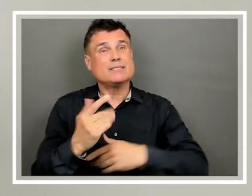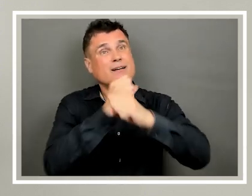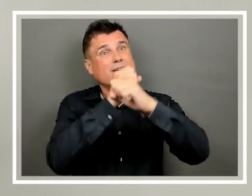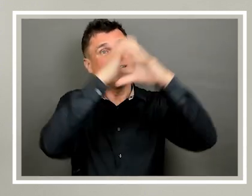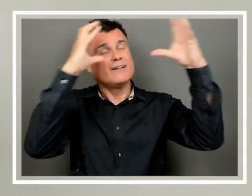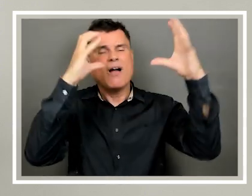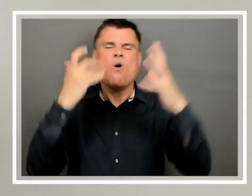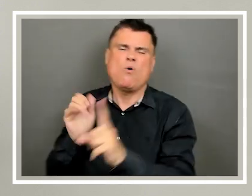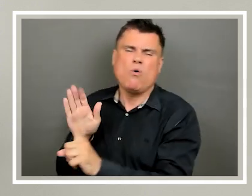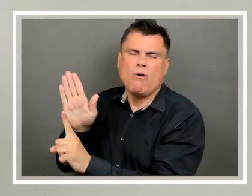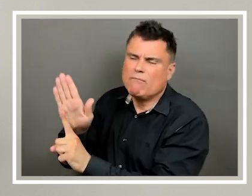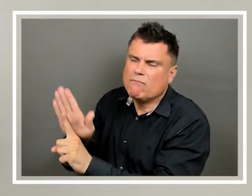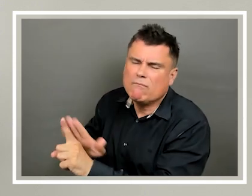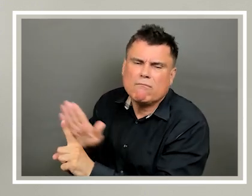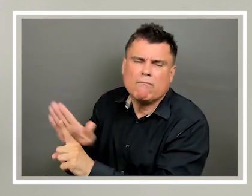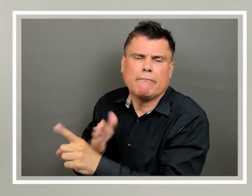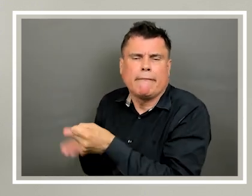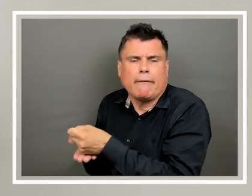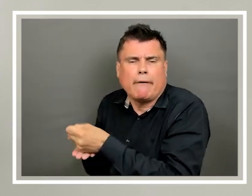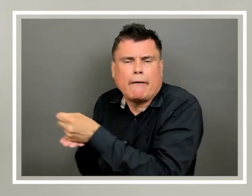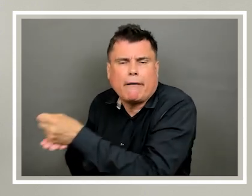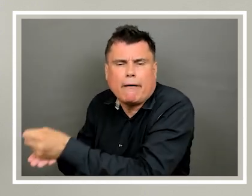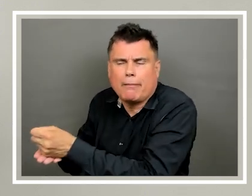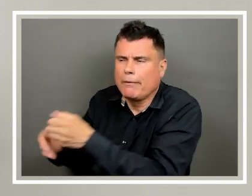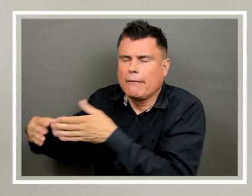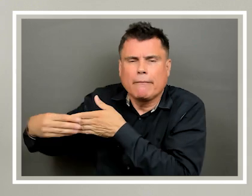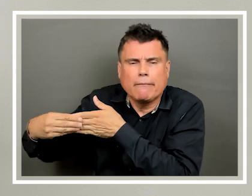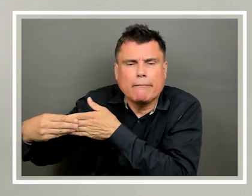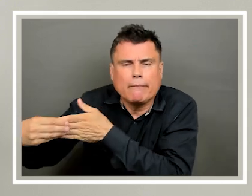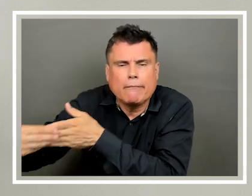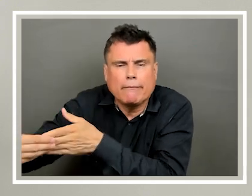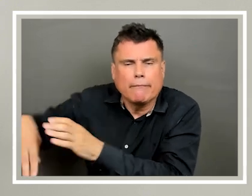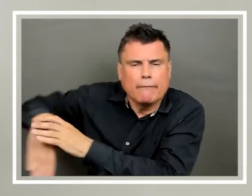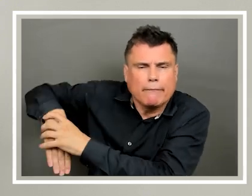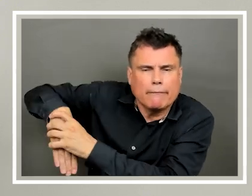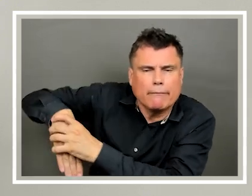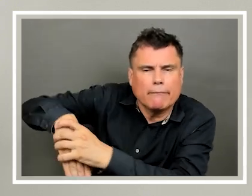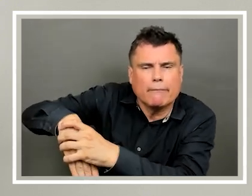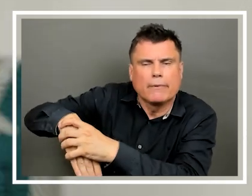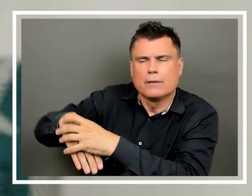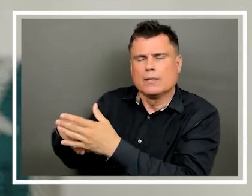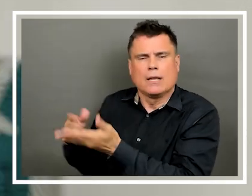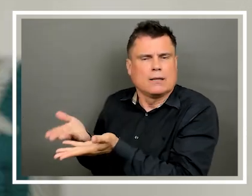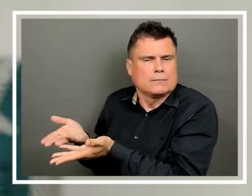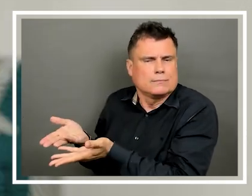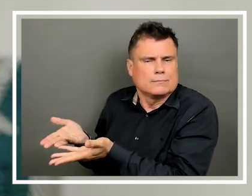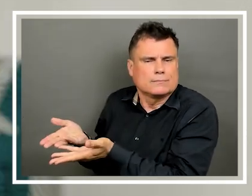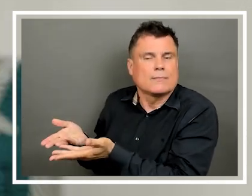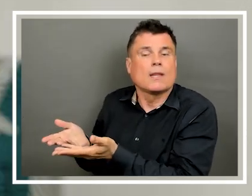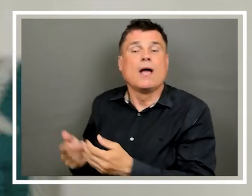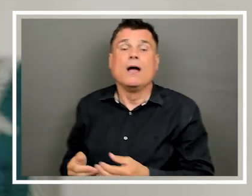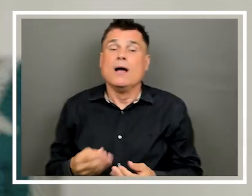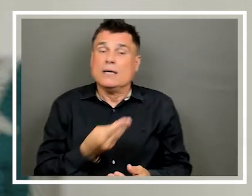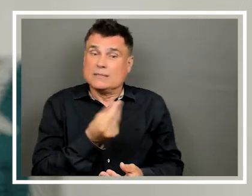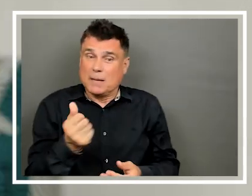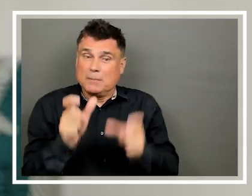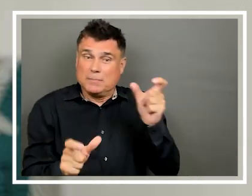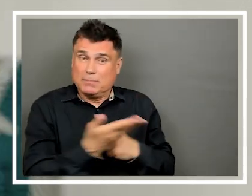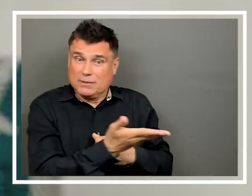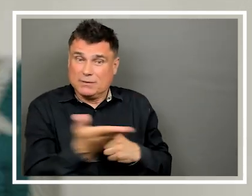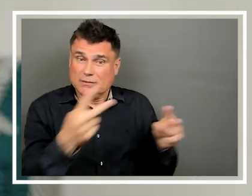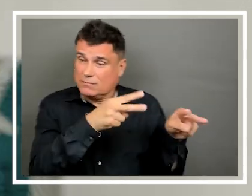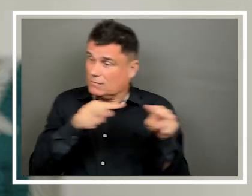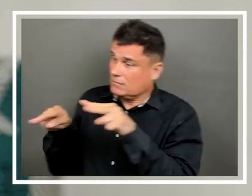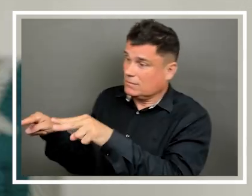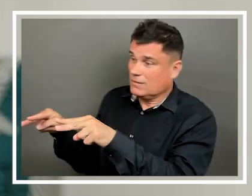as a charity issue where persons with disabilities are seen as victims who need help. Some people believe that disabilities are